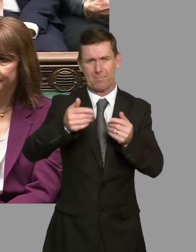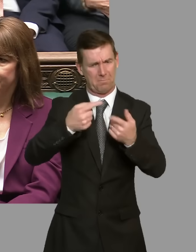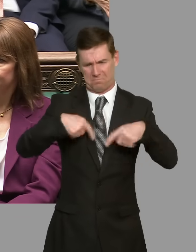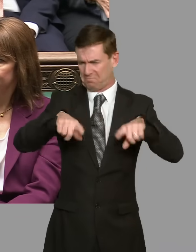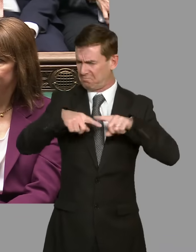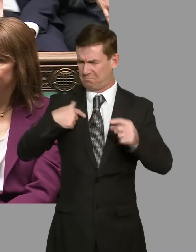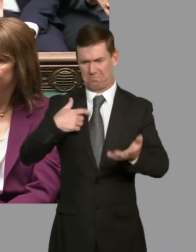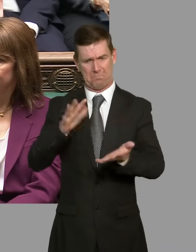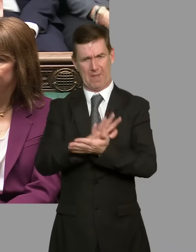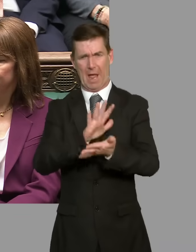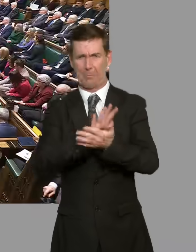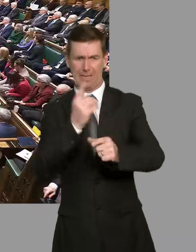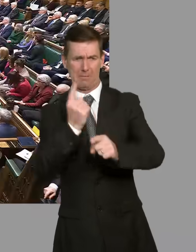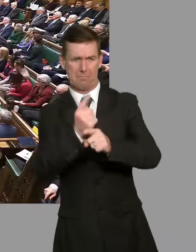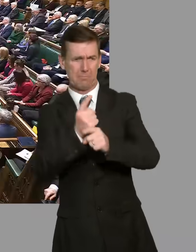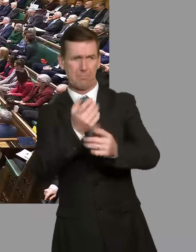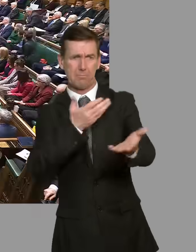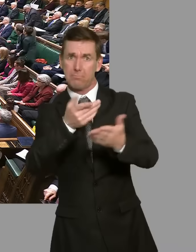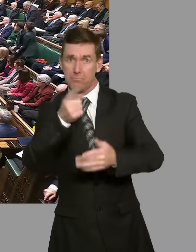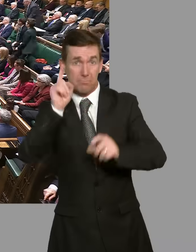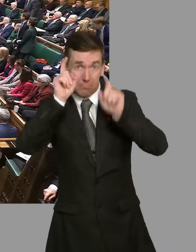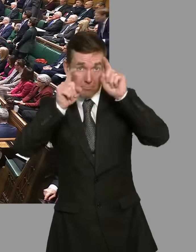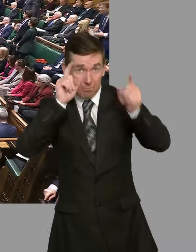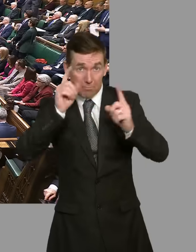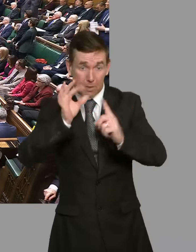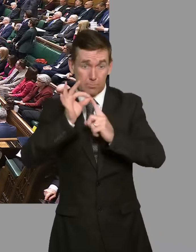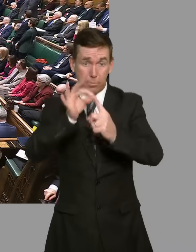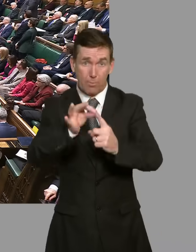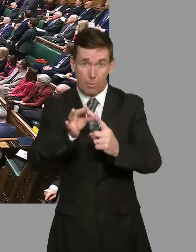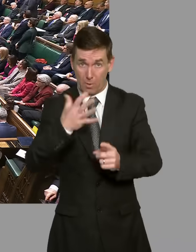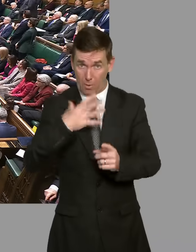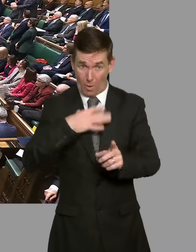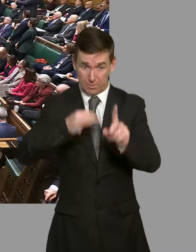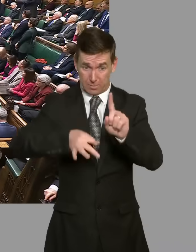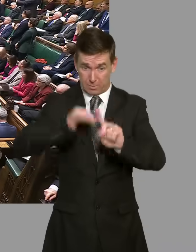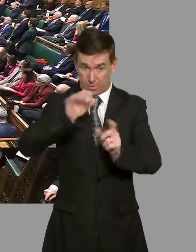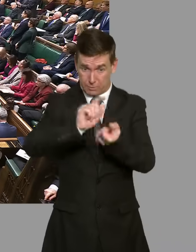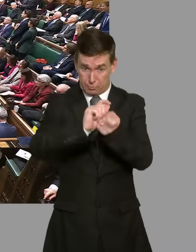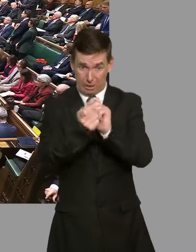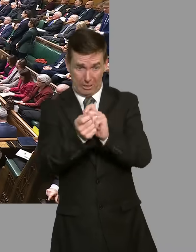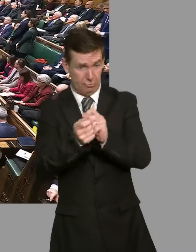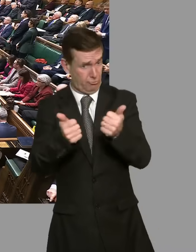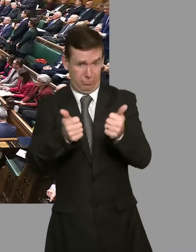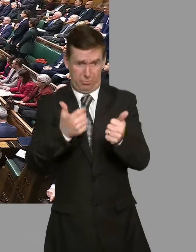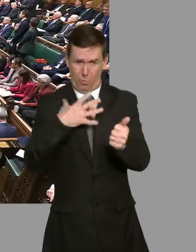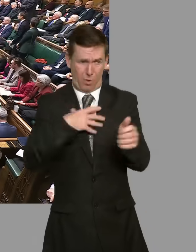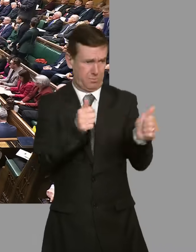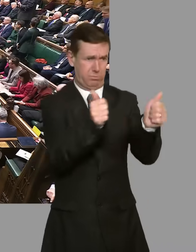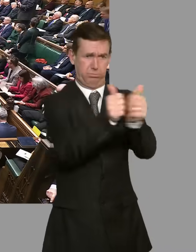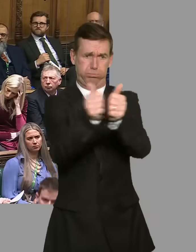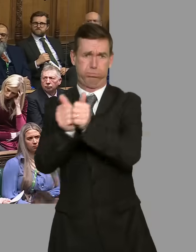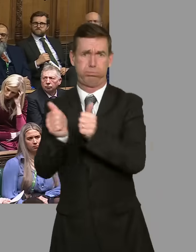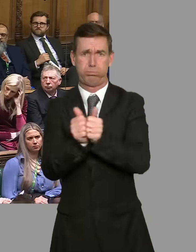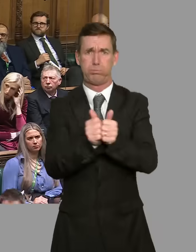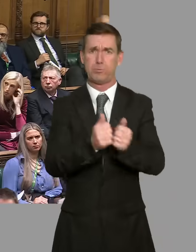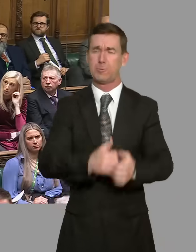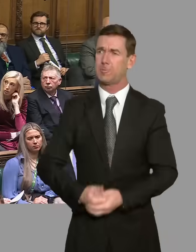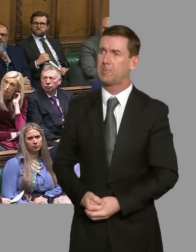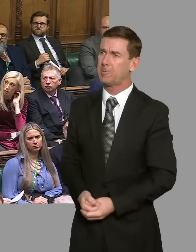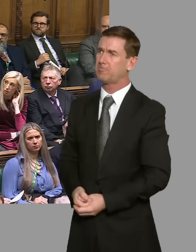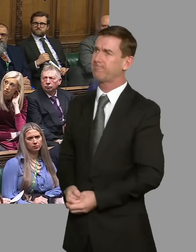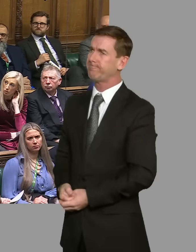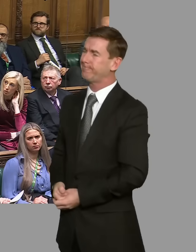which would lead to a consensus. Gavin Robertson. Thank you very much, Mr. Speaker. Prime Minister, you will be aware of